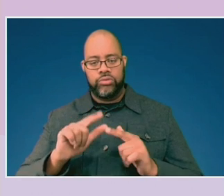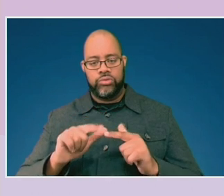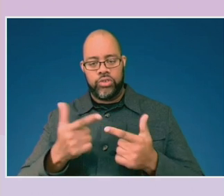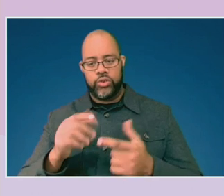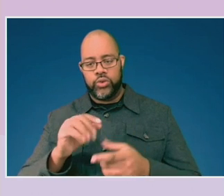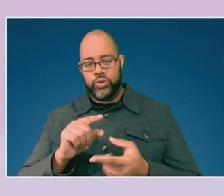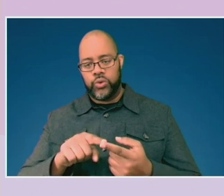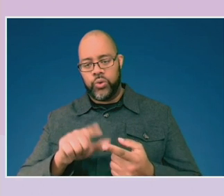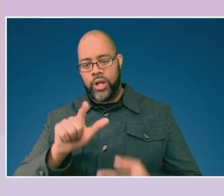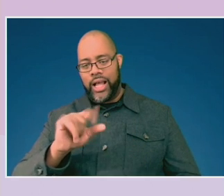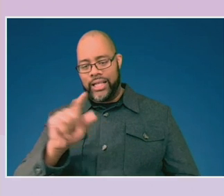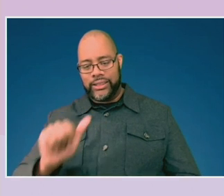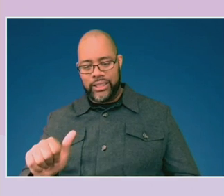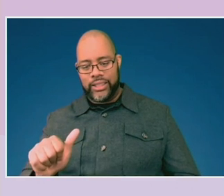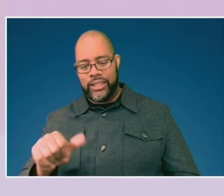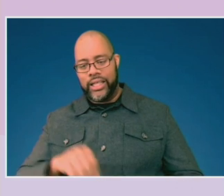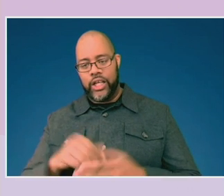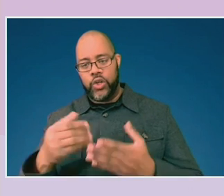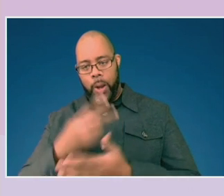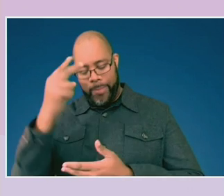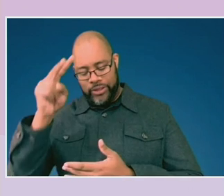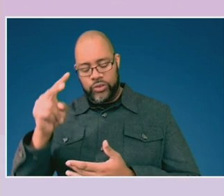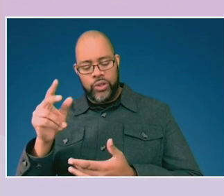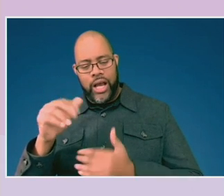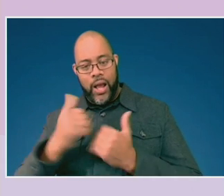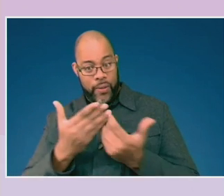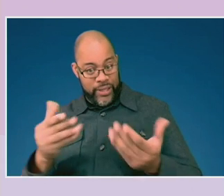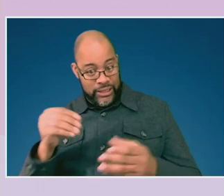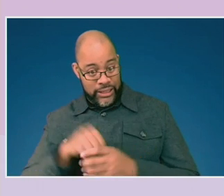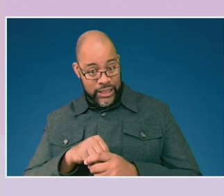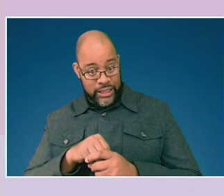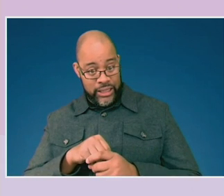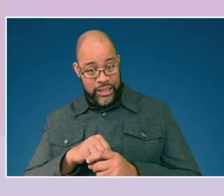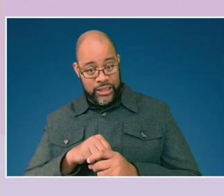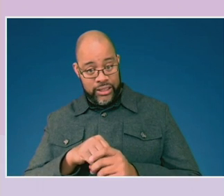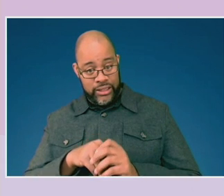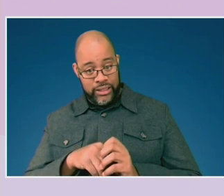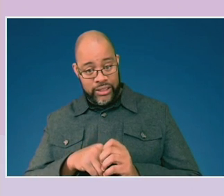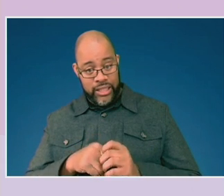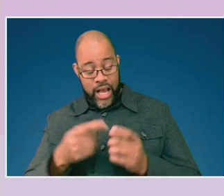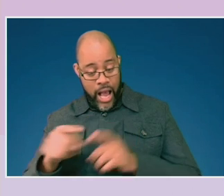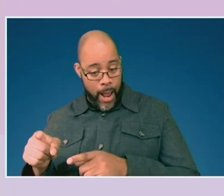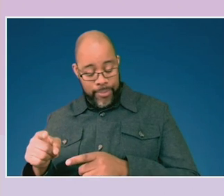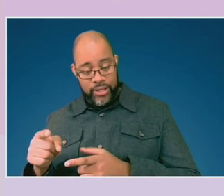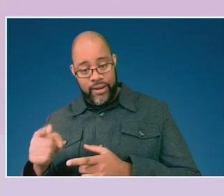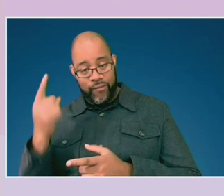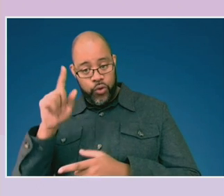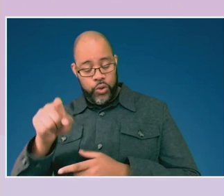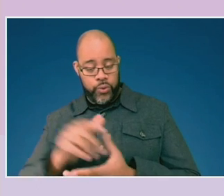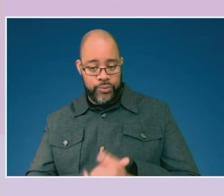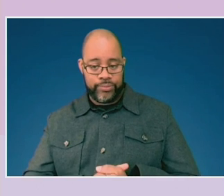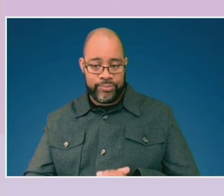New Mexico and hear about how things are happening for her.